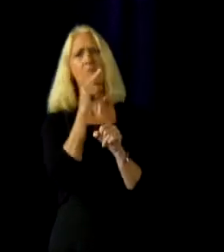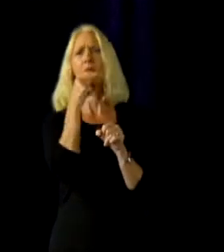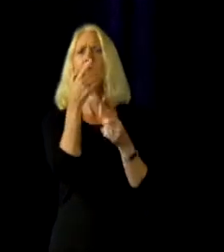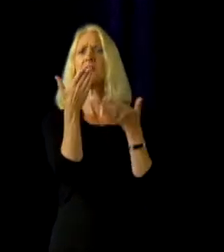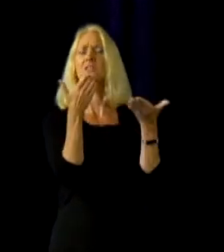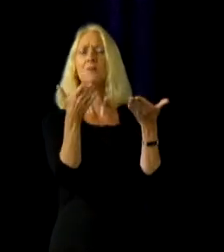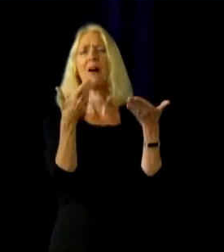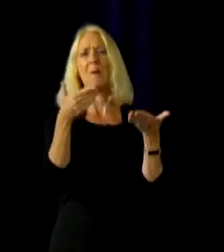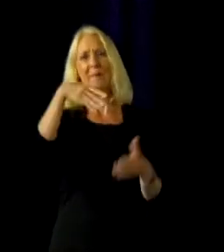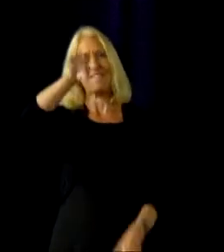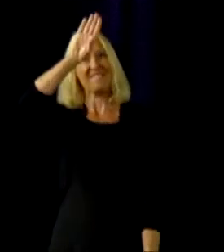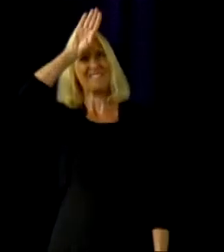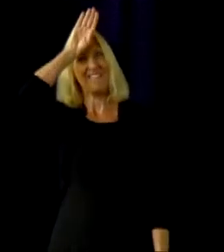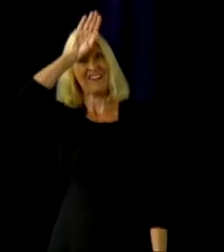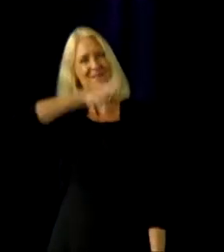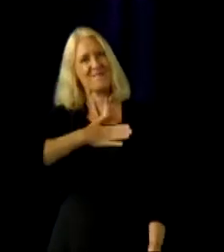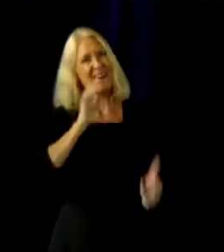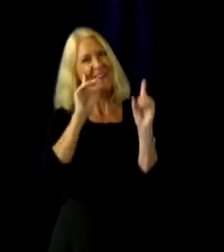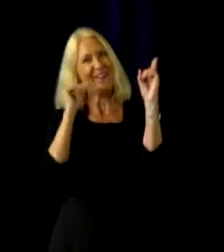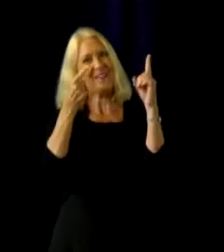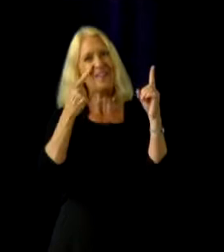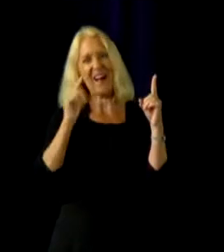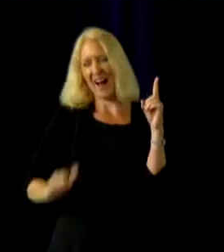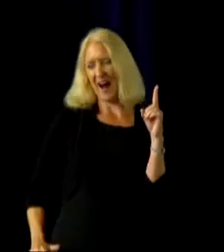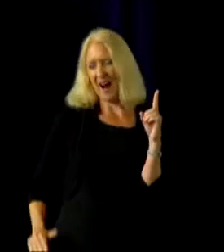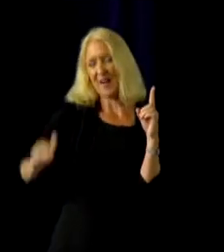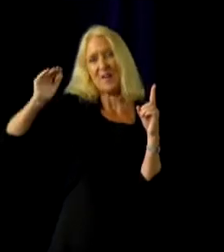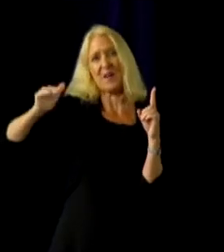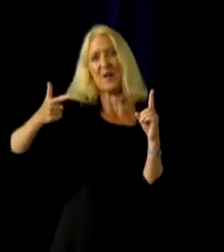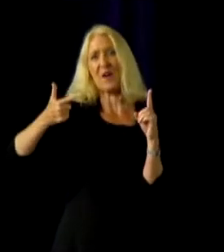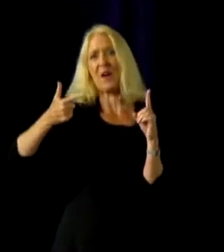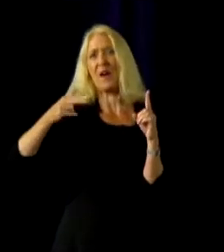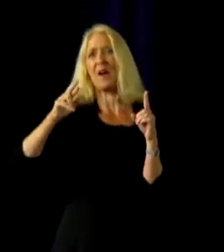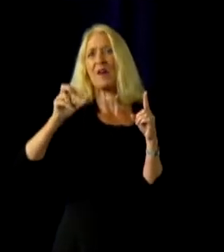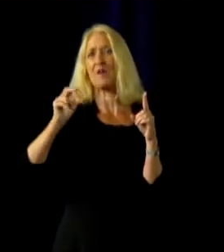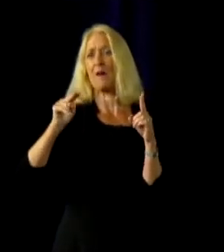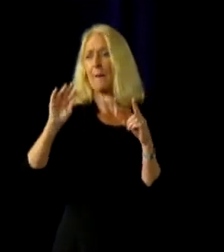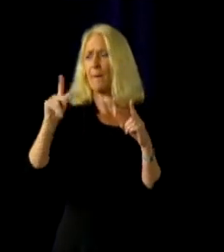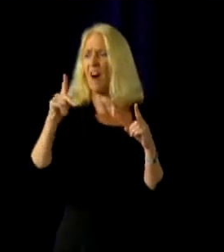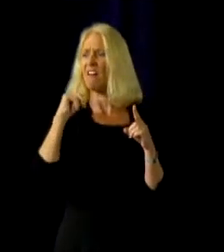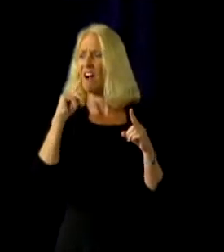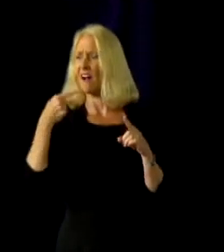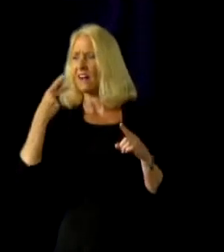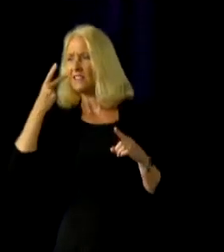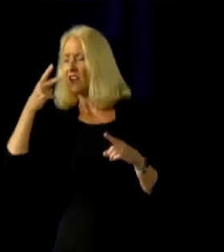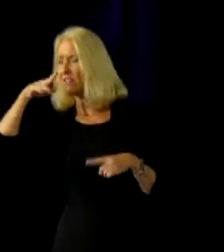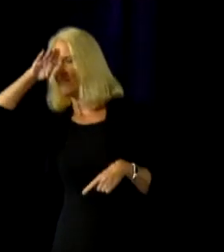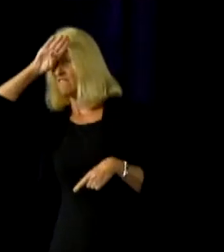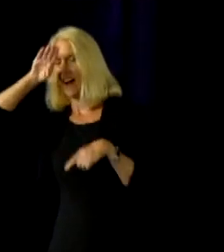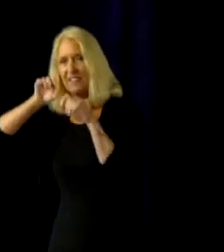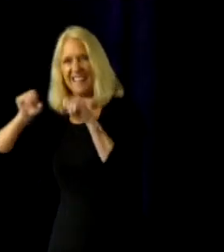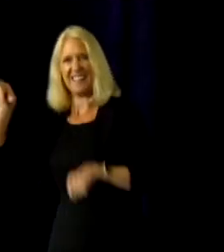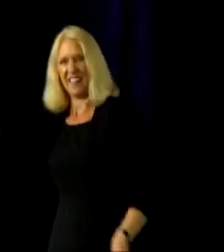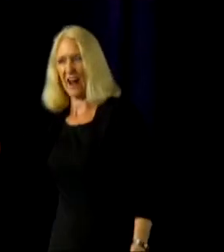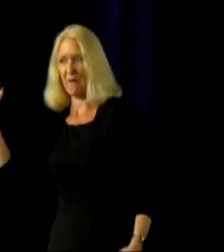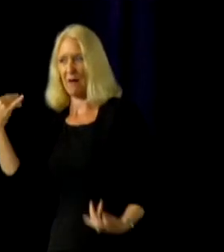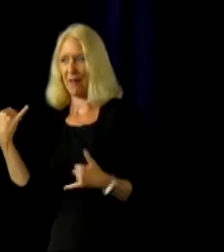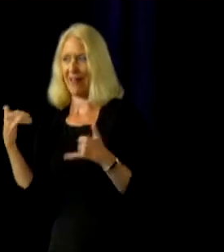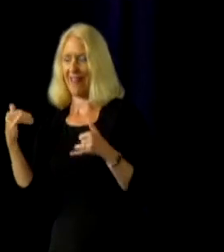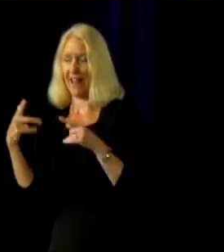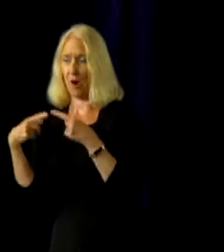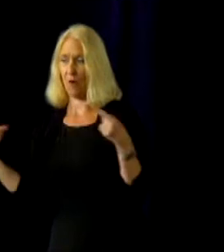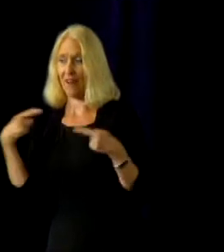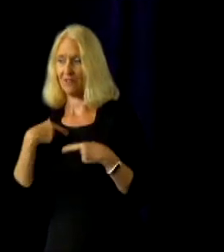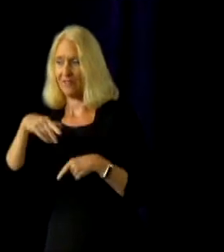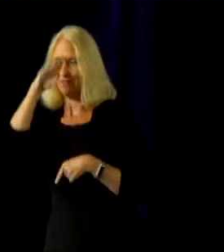be a firefighter. I grew up in Grand Park, and that fire station right down the street, I used to play in the park right across